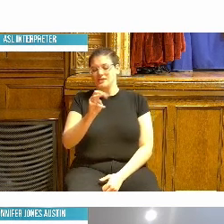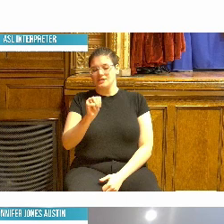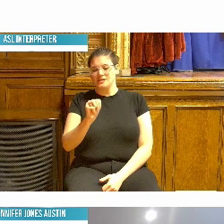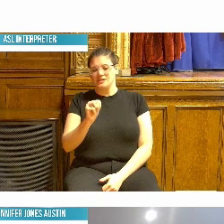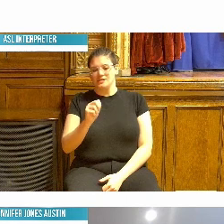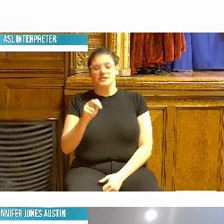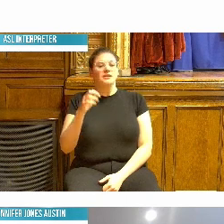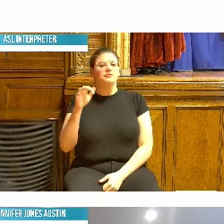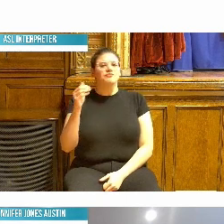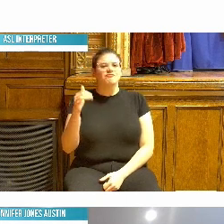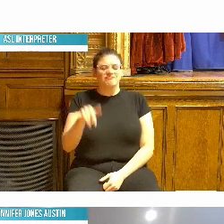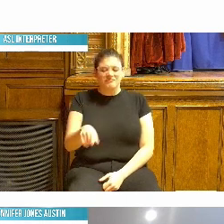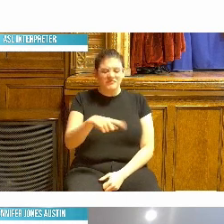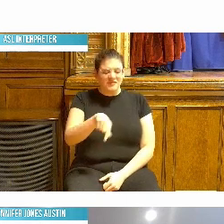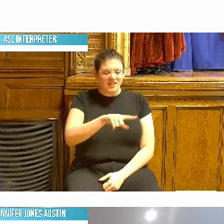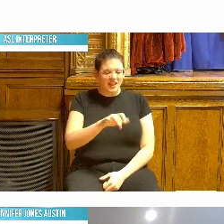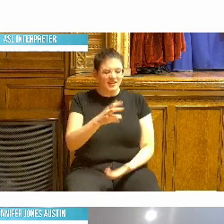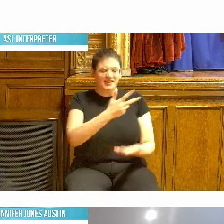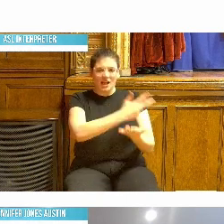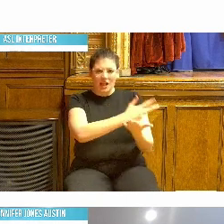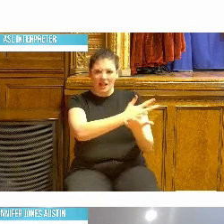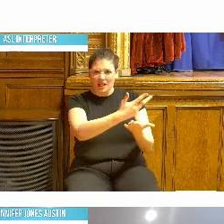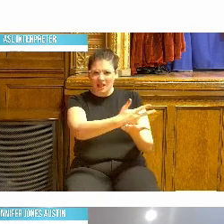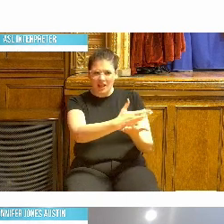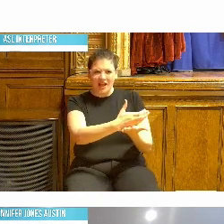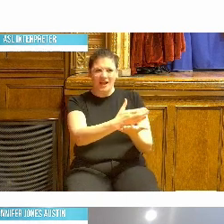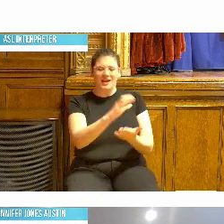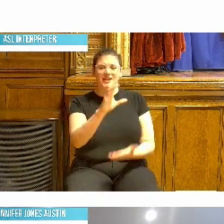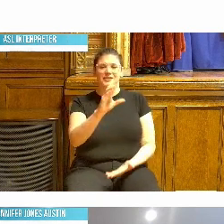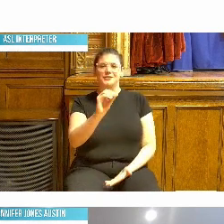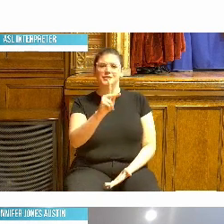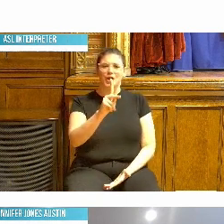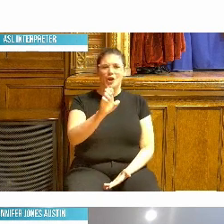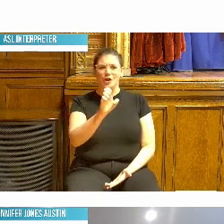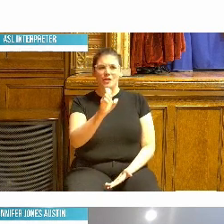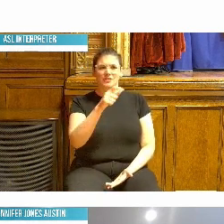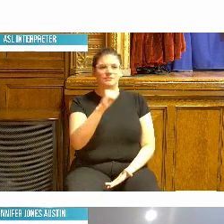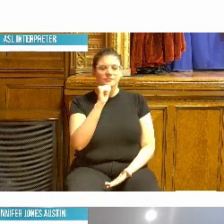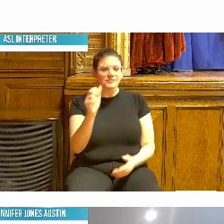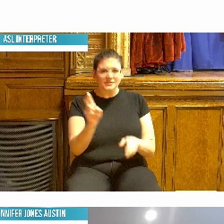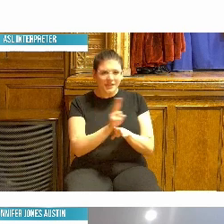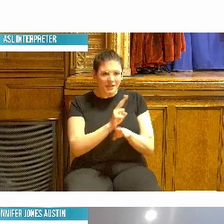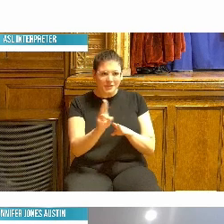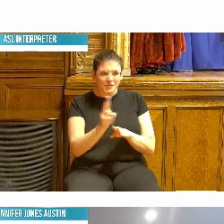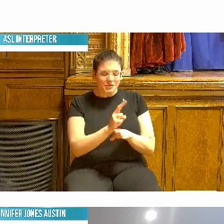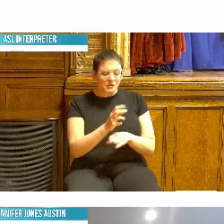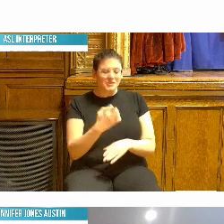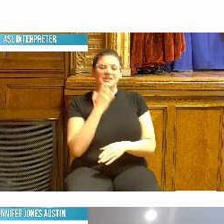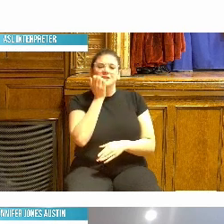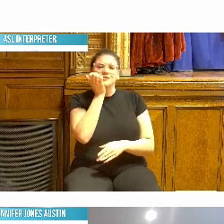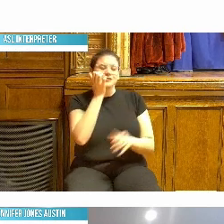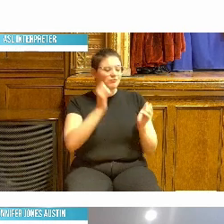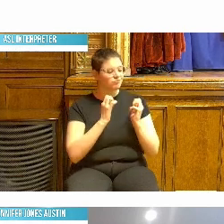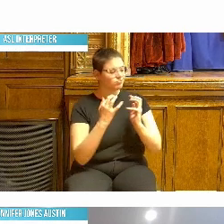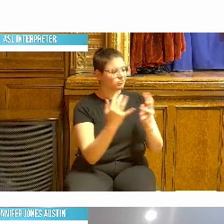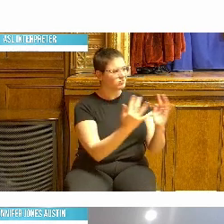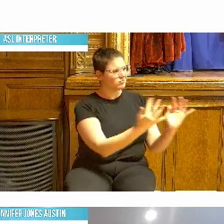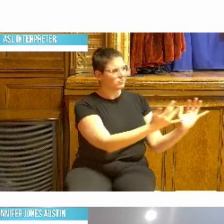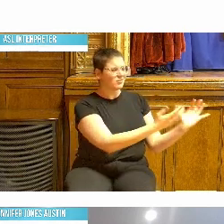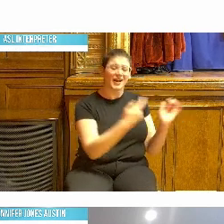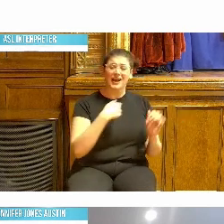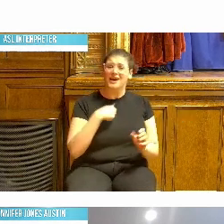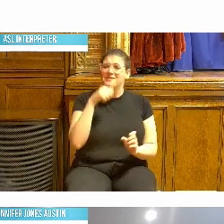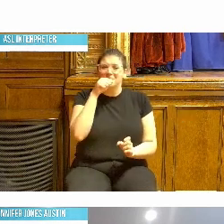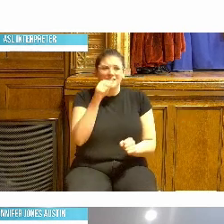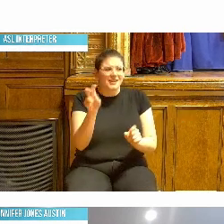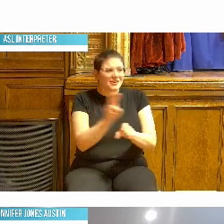Coca-Cola big lot of green grass that I would love to program and do community in, but I never see one person. I don't even